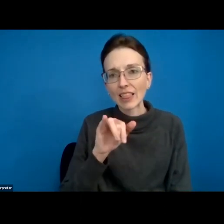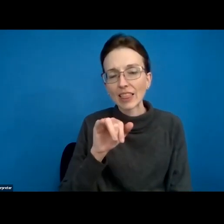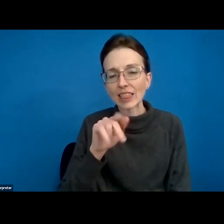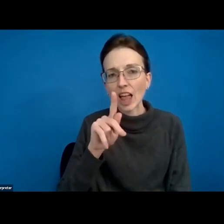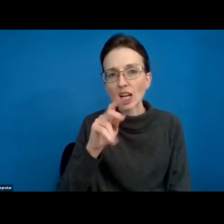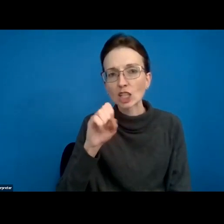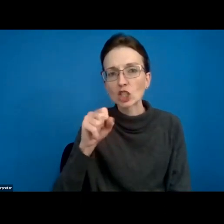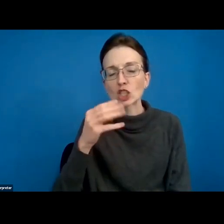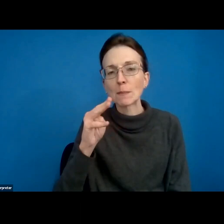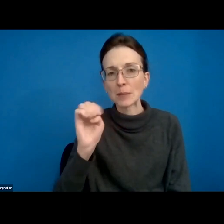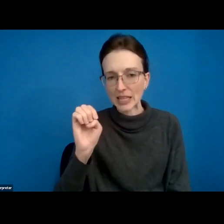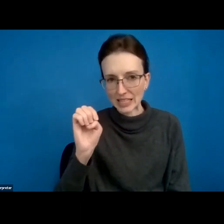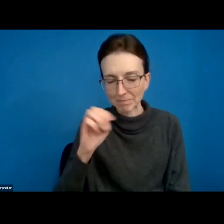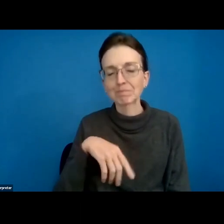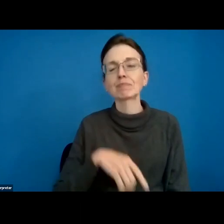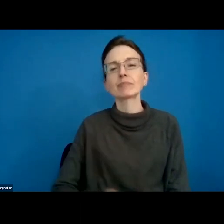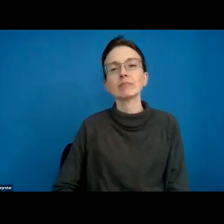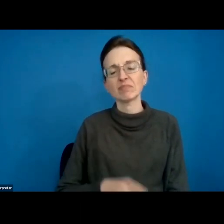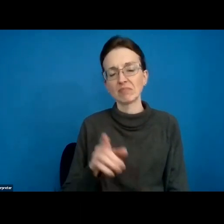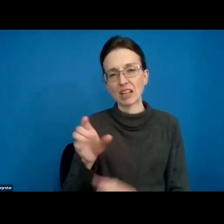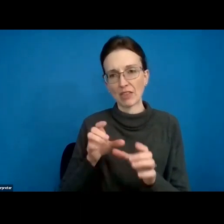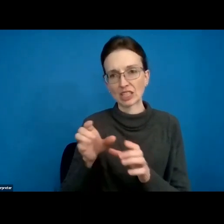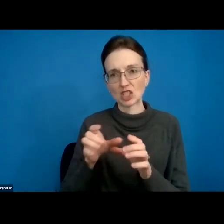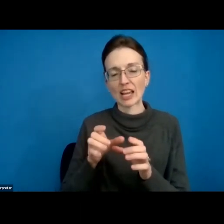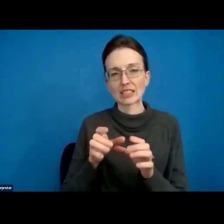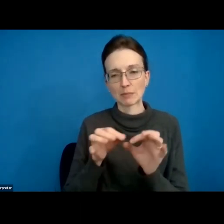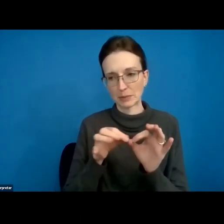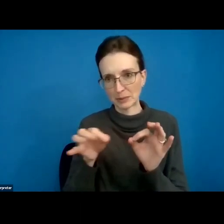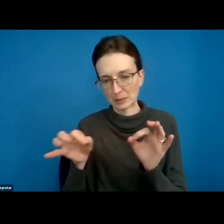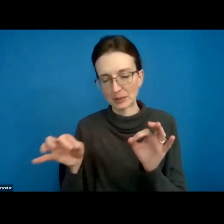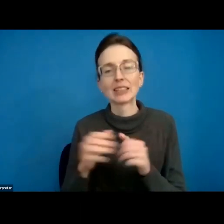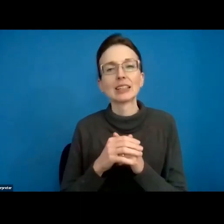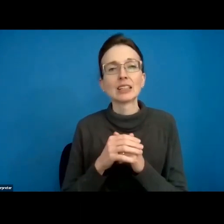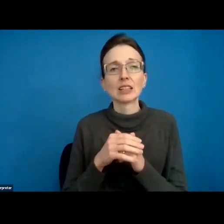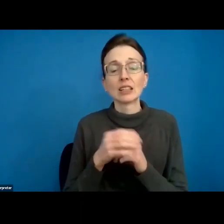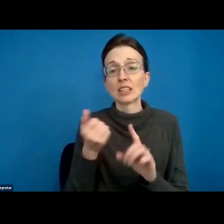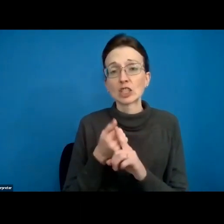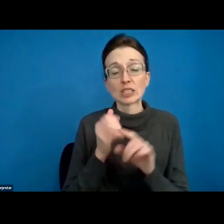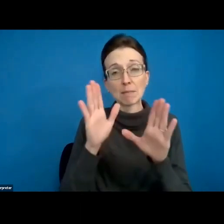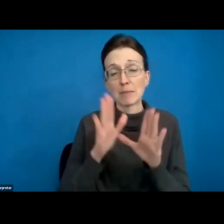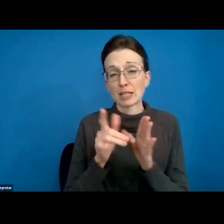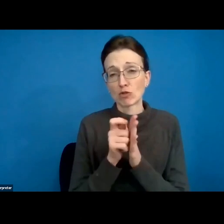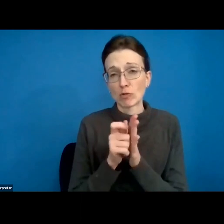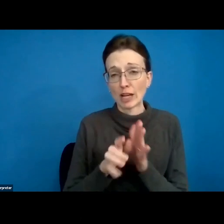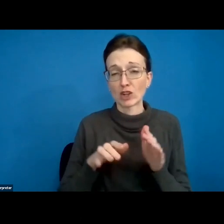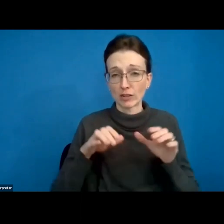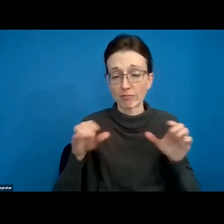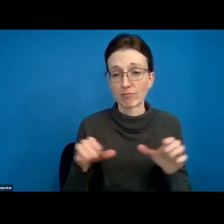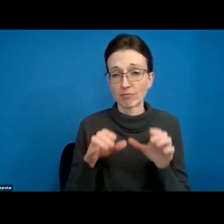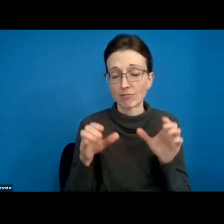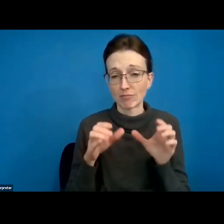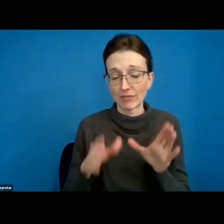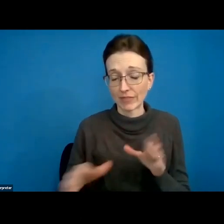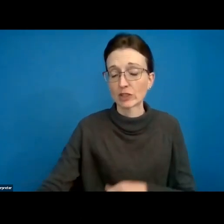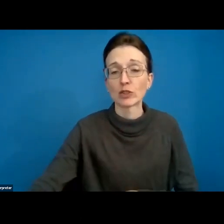Lakshmi for the interpreters. It's a lengthy name, and she's an amazing writer and activist.